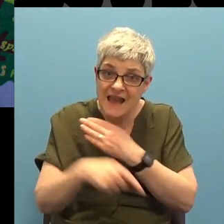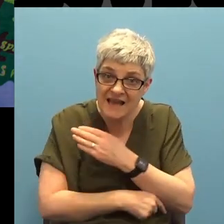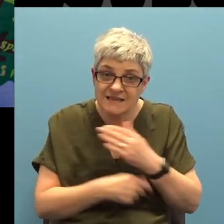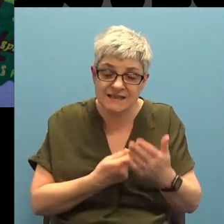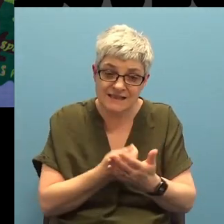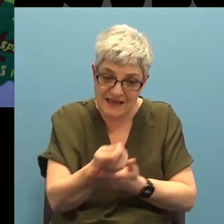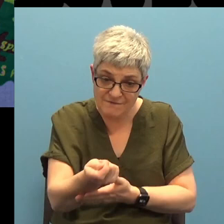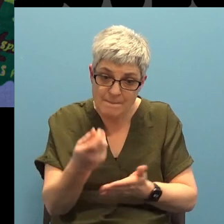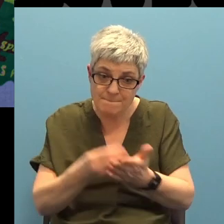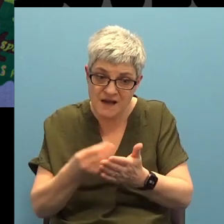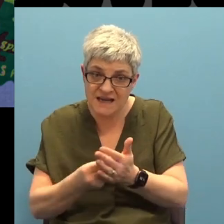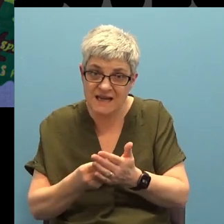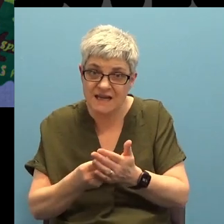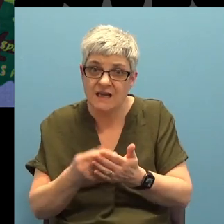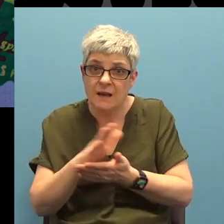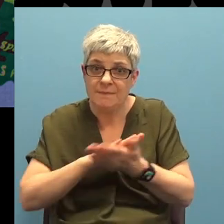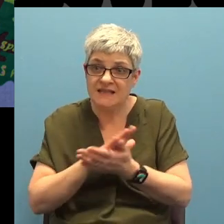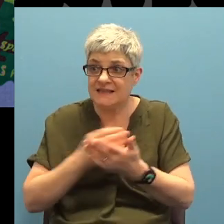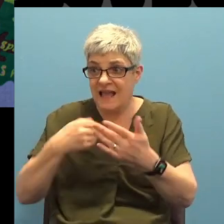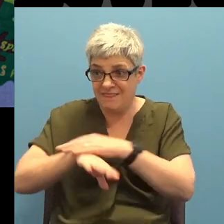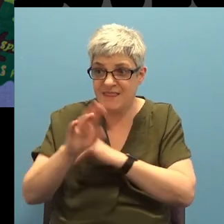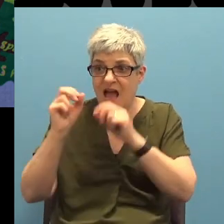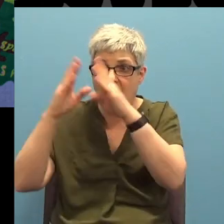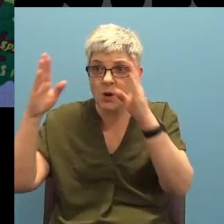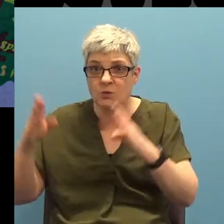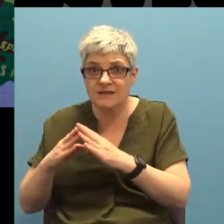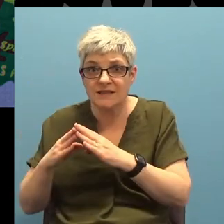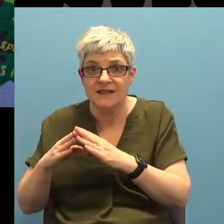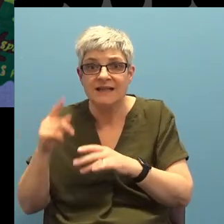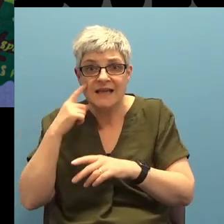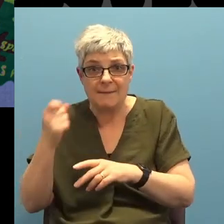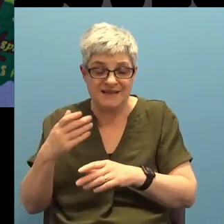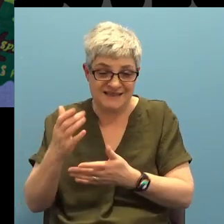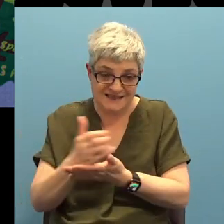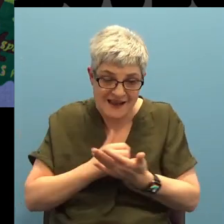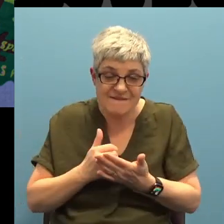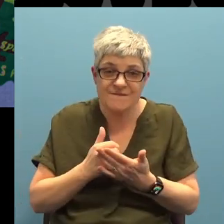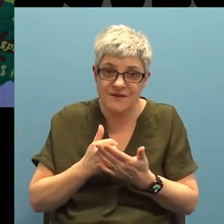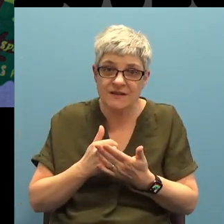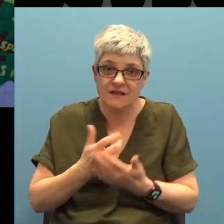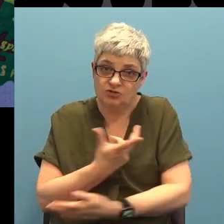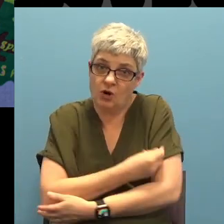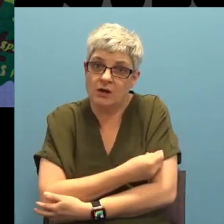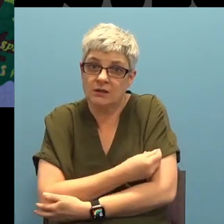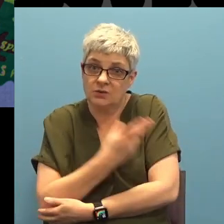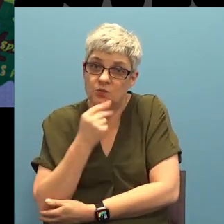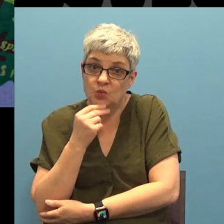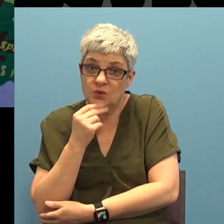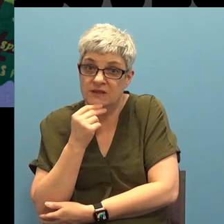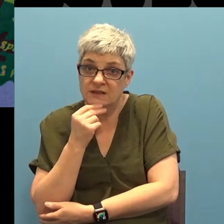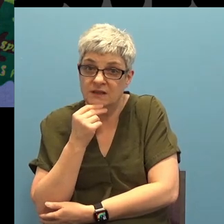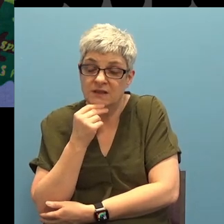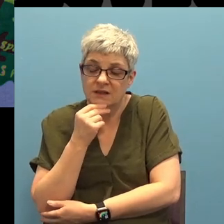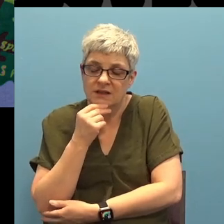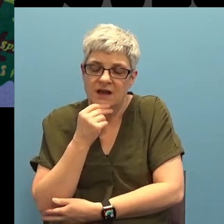drugs so he can shoot up in the house safely. They've tried everything to keep him safe. And I know that it's